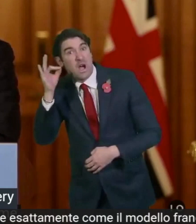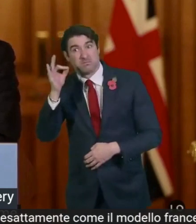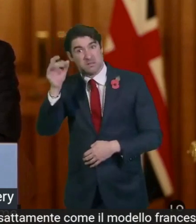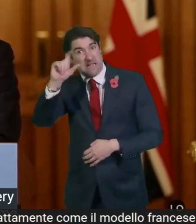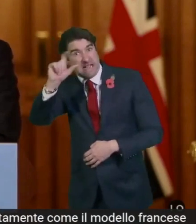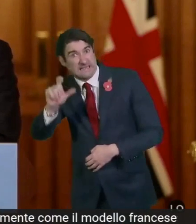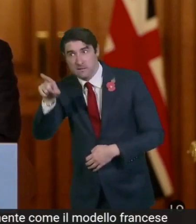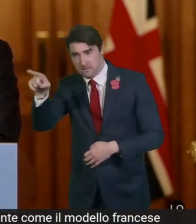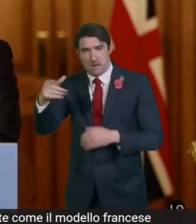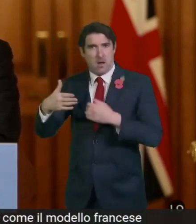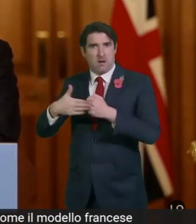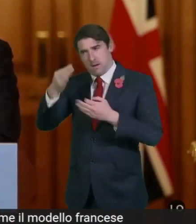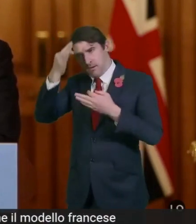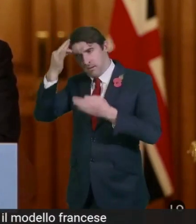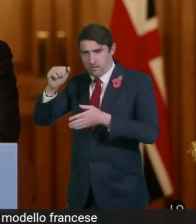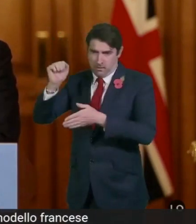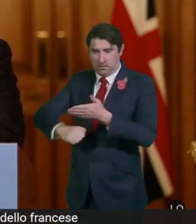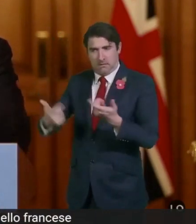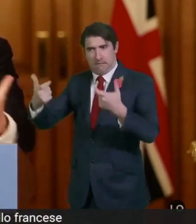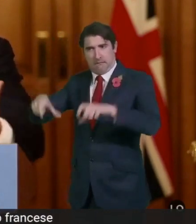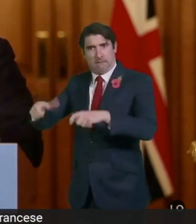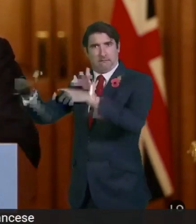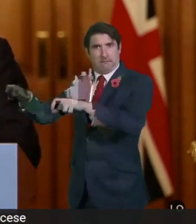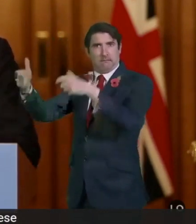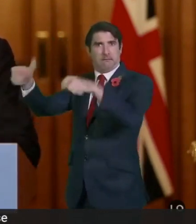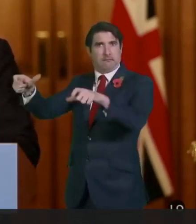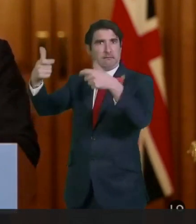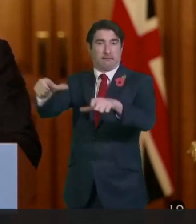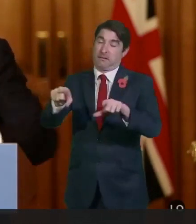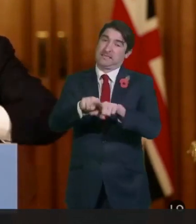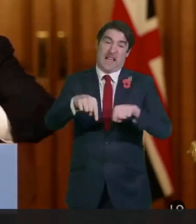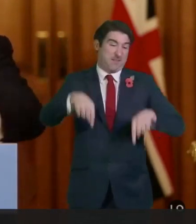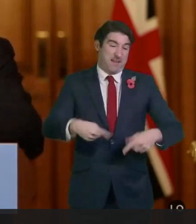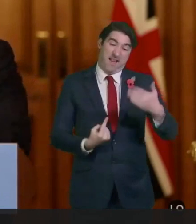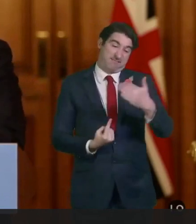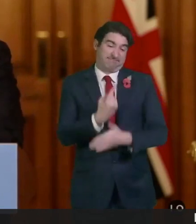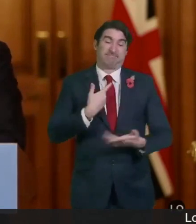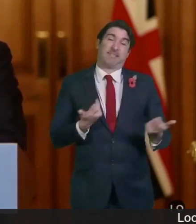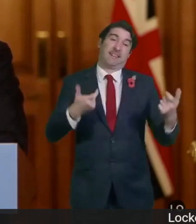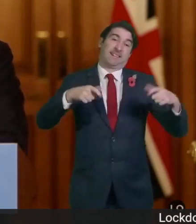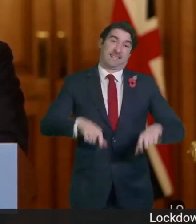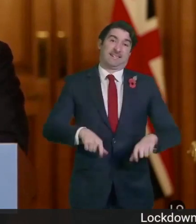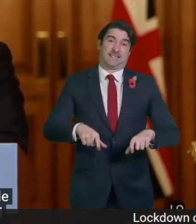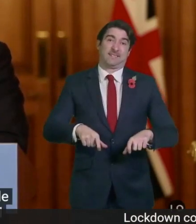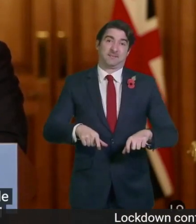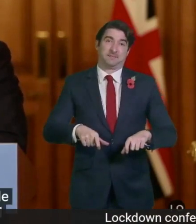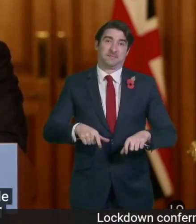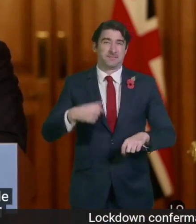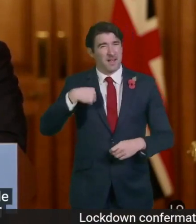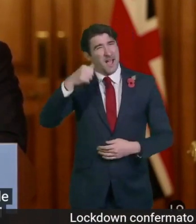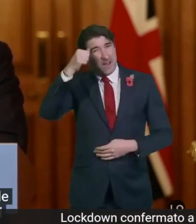want to say something about the way ahead, because people will reasonably ask, when will this all